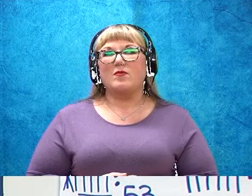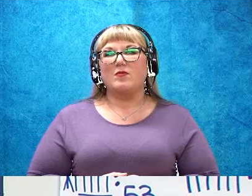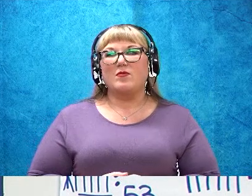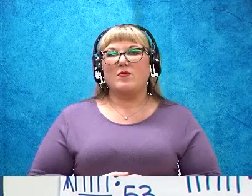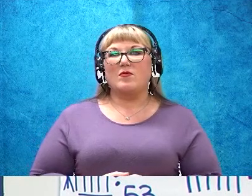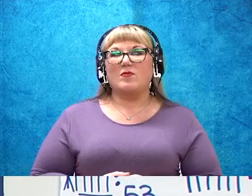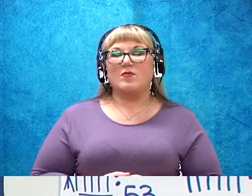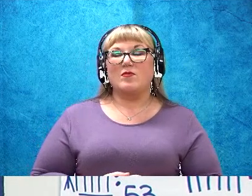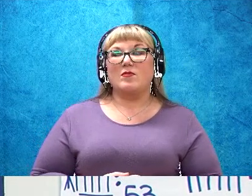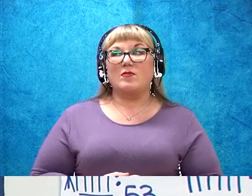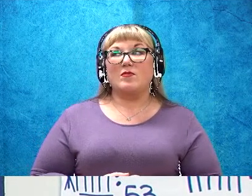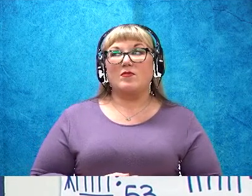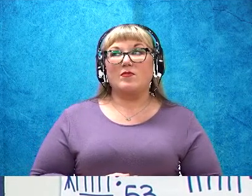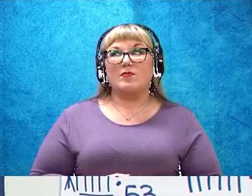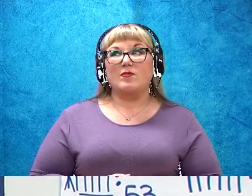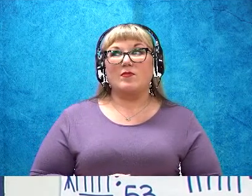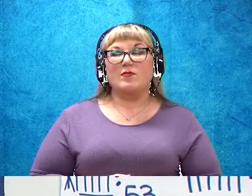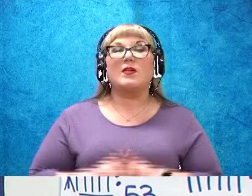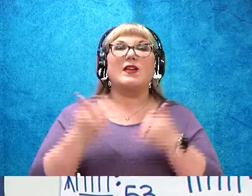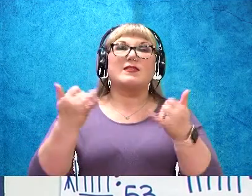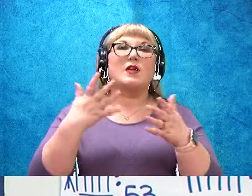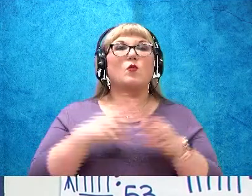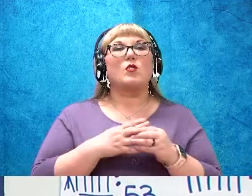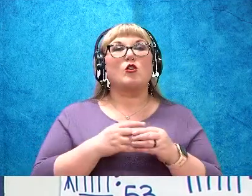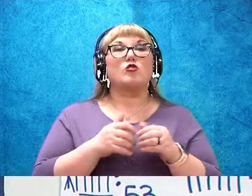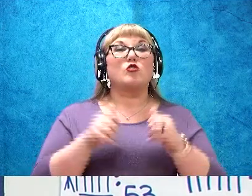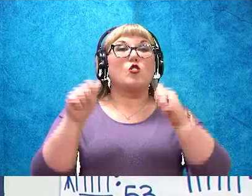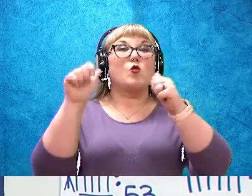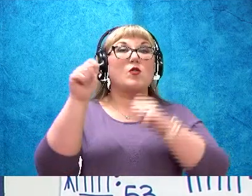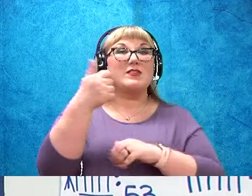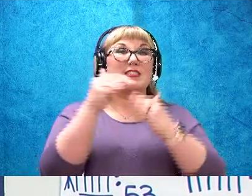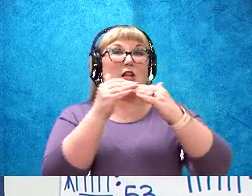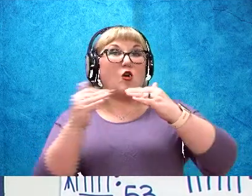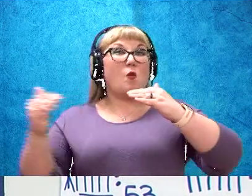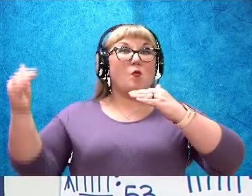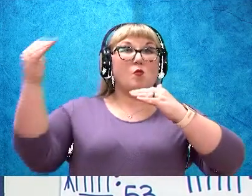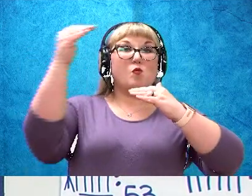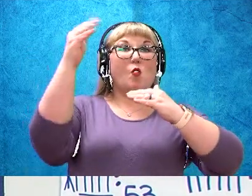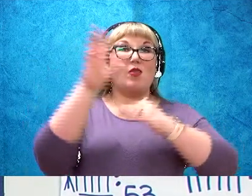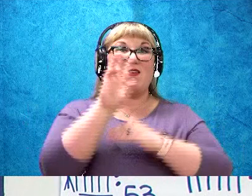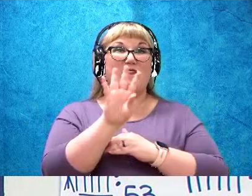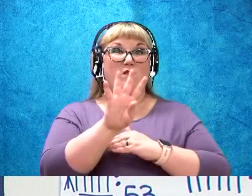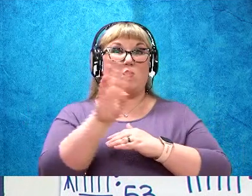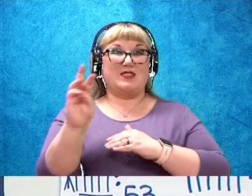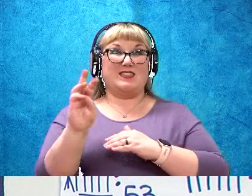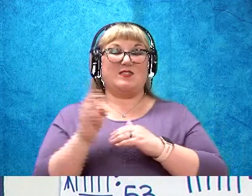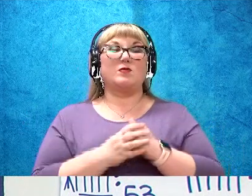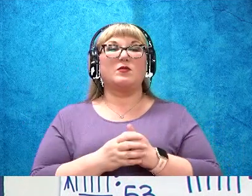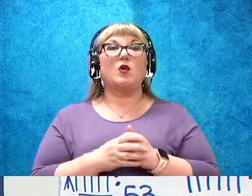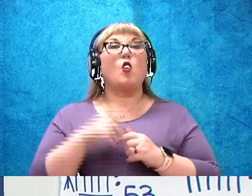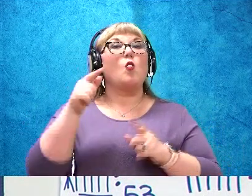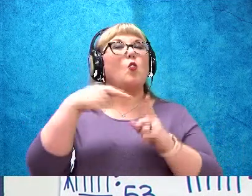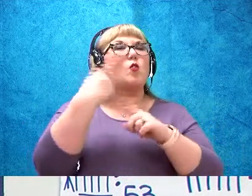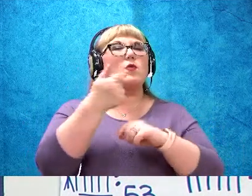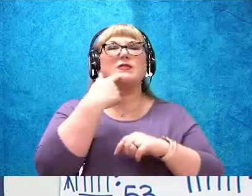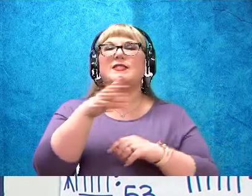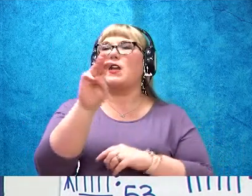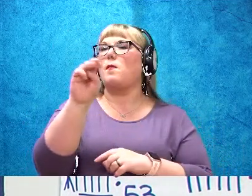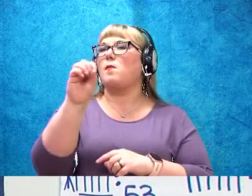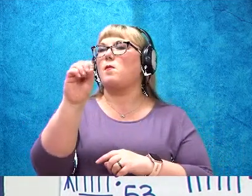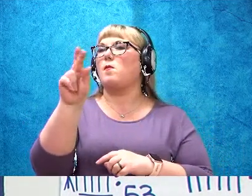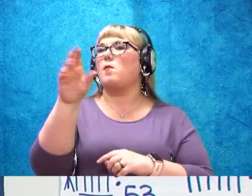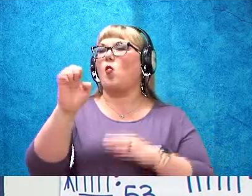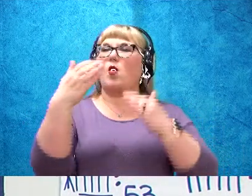Okay? Now we're going to do 10 more than 46. When we say the word more, we're